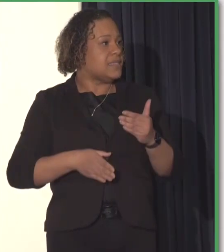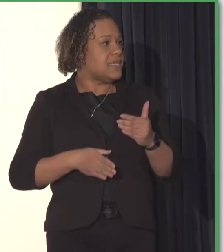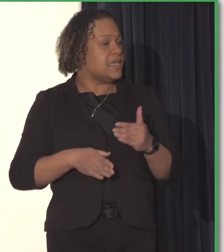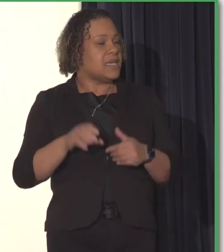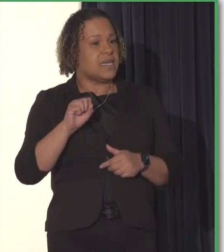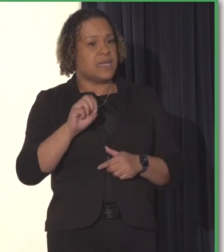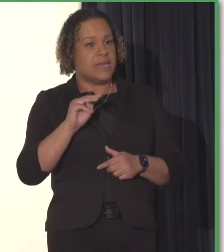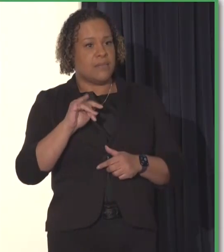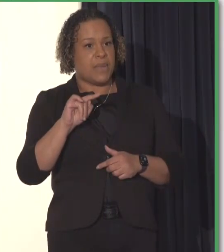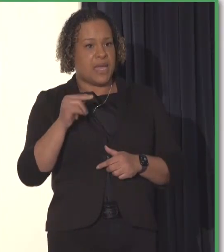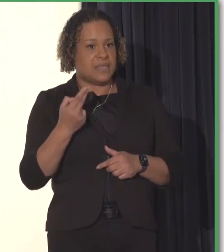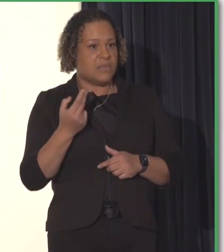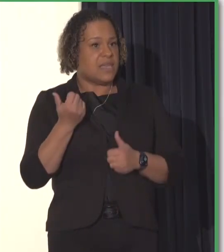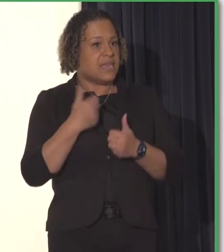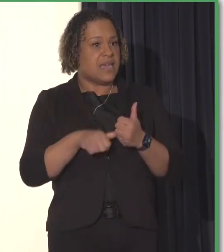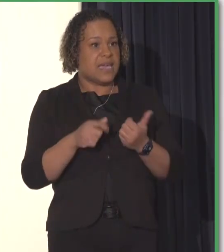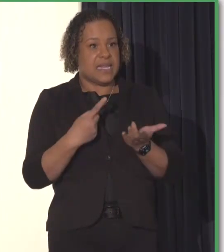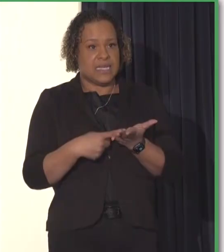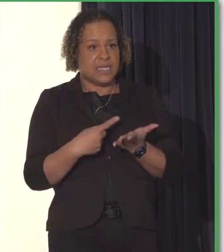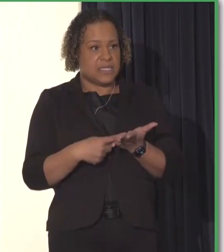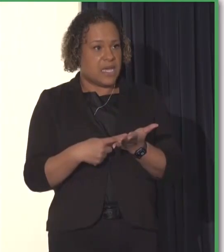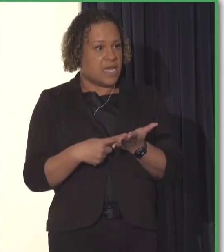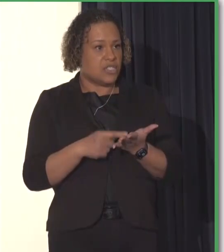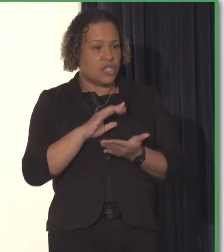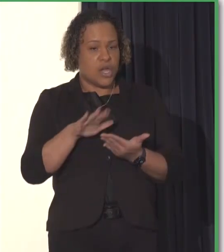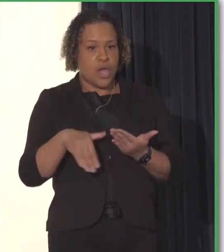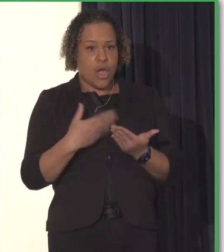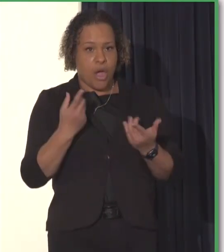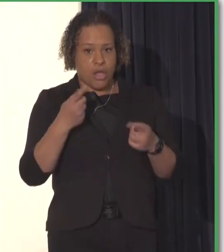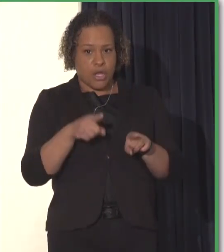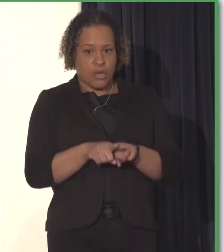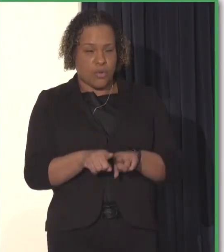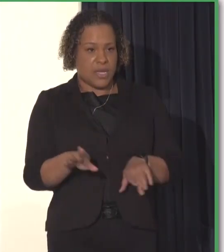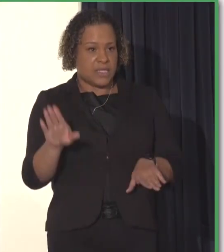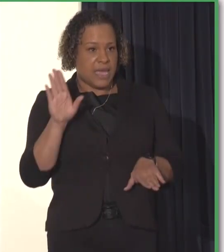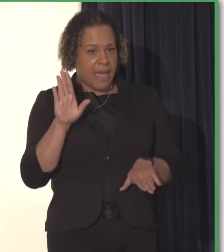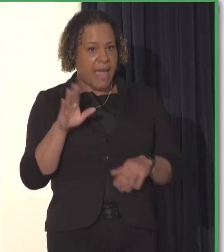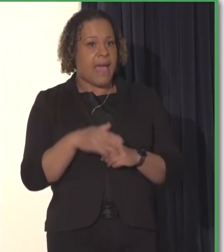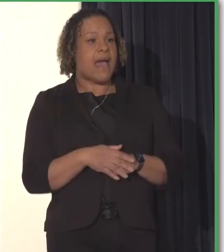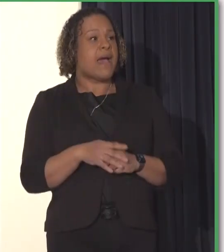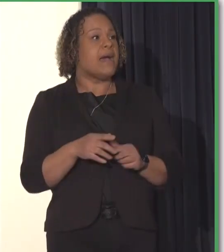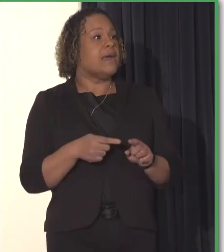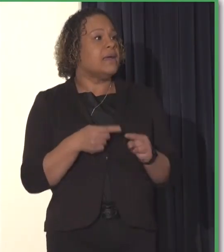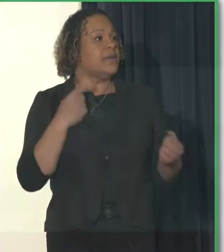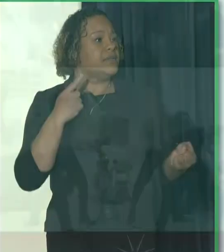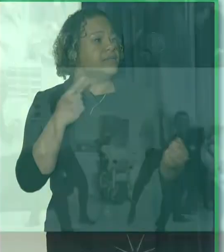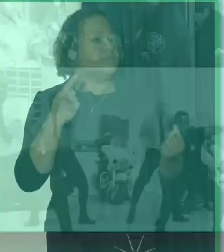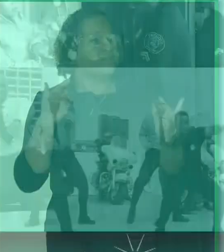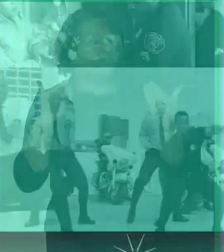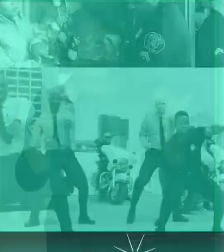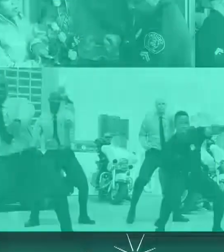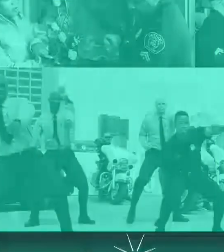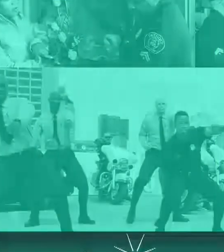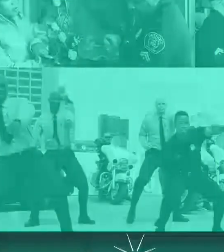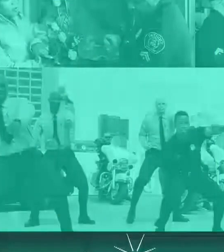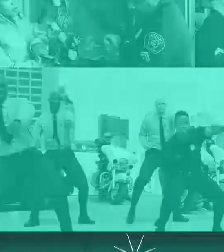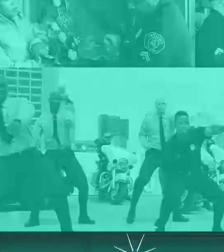Smith. Any discussion? All in favor say aye. Anyone opposed? The motion is carried. Thank you.